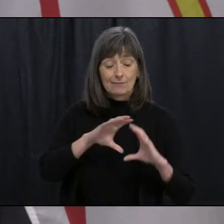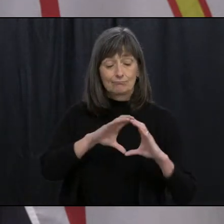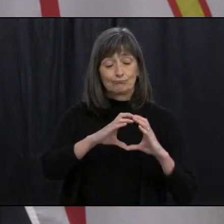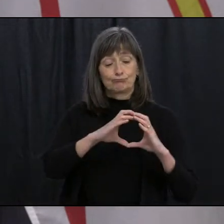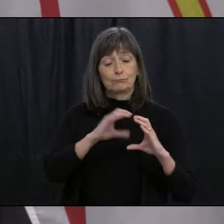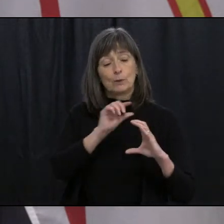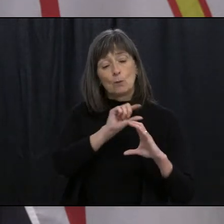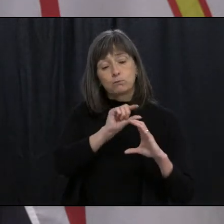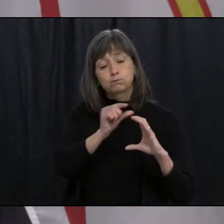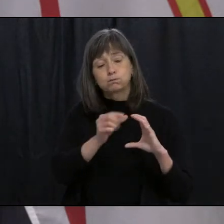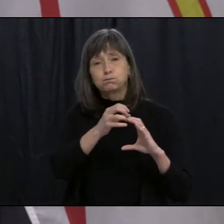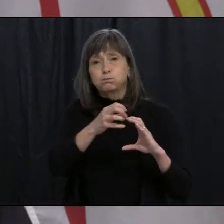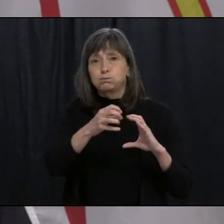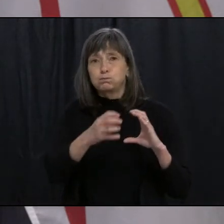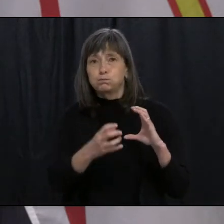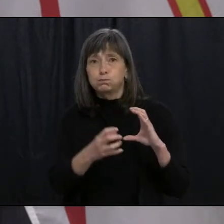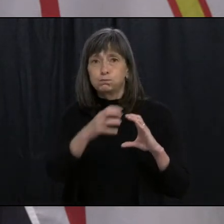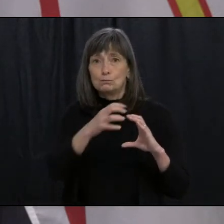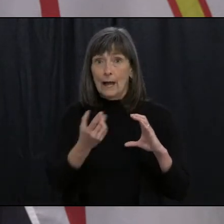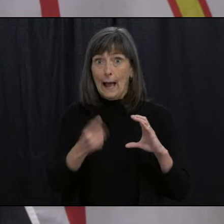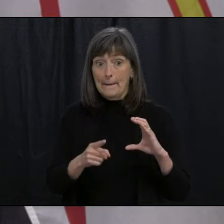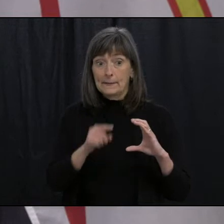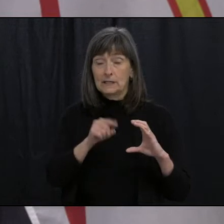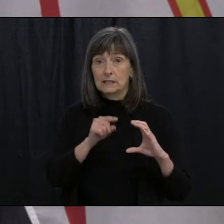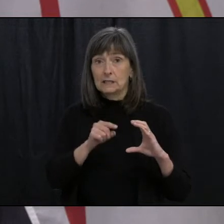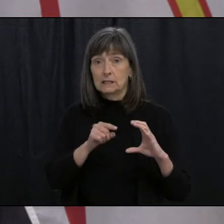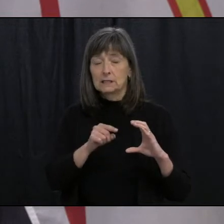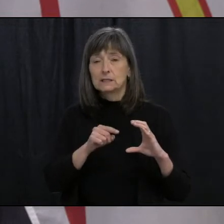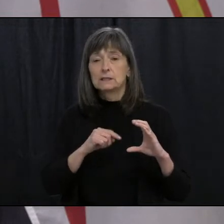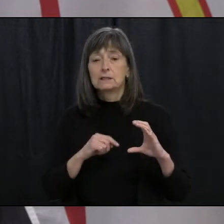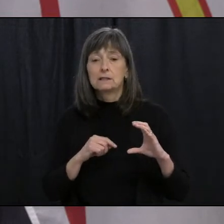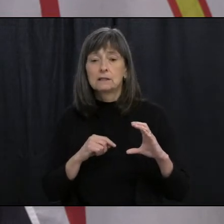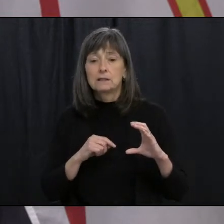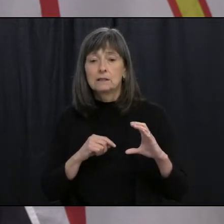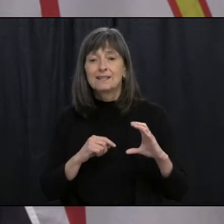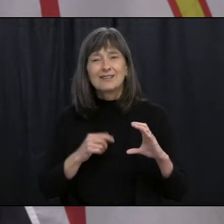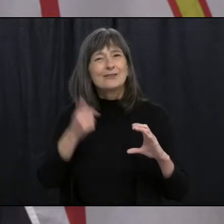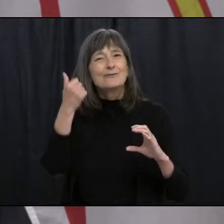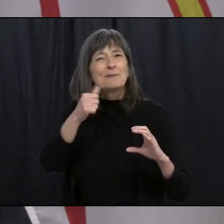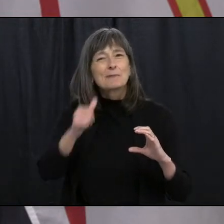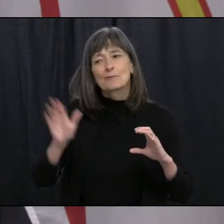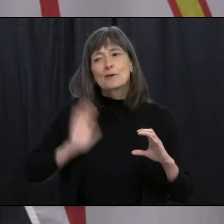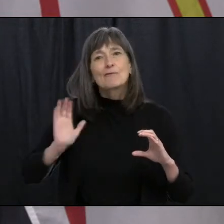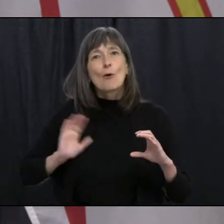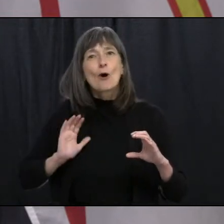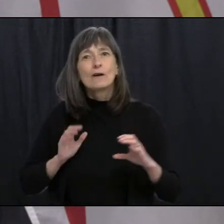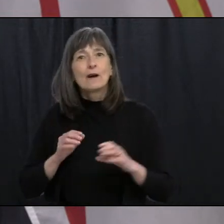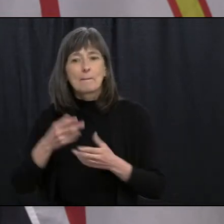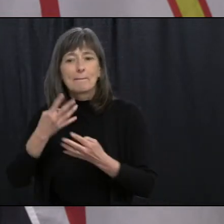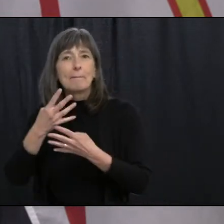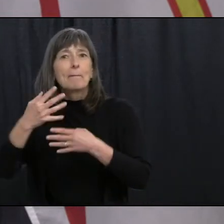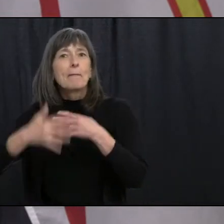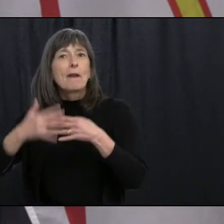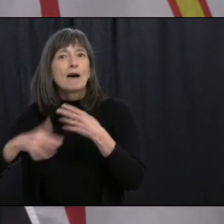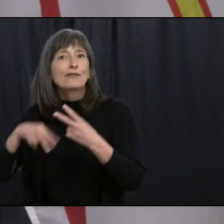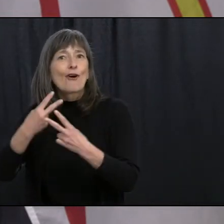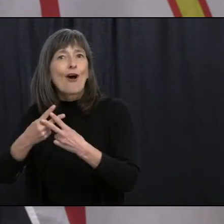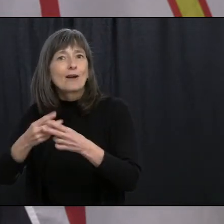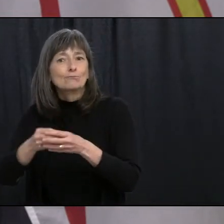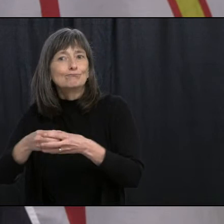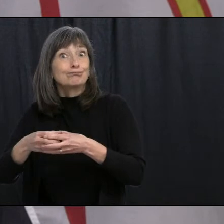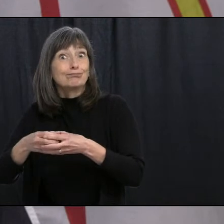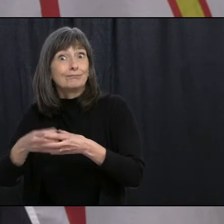condition is that, as opposed to the VIT that we saw before, the thrombotic, the blood clot